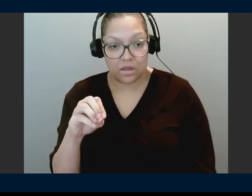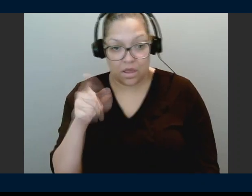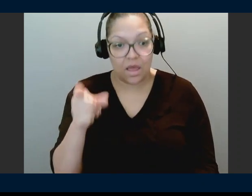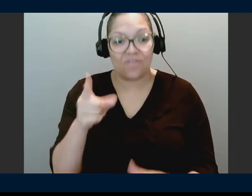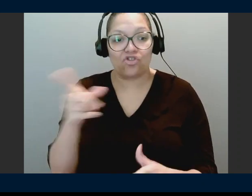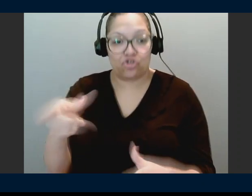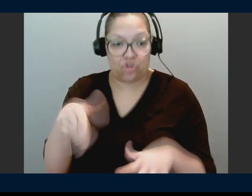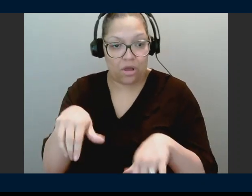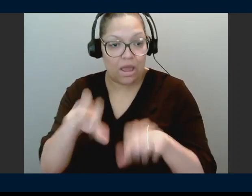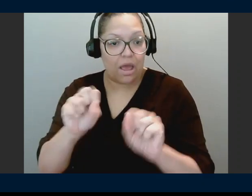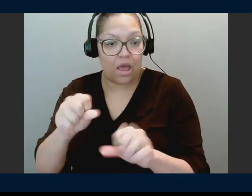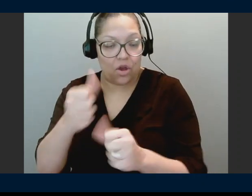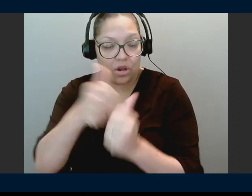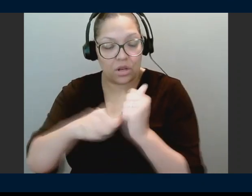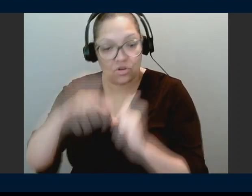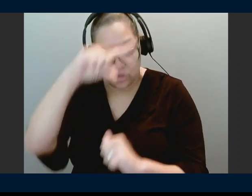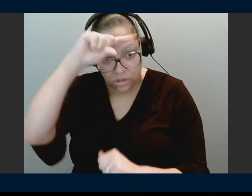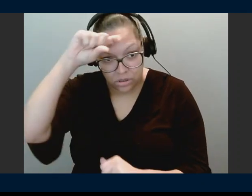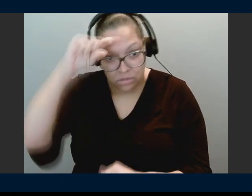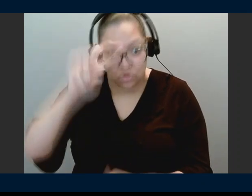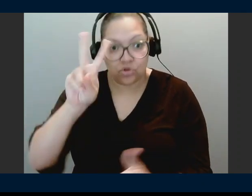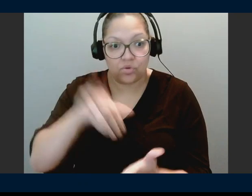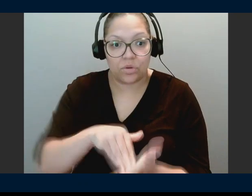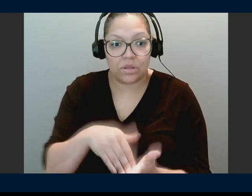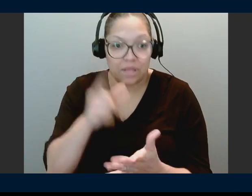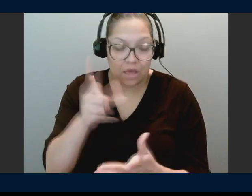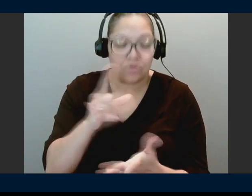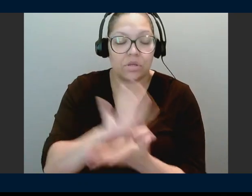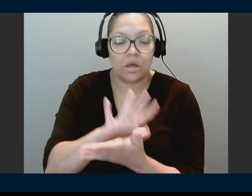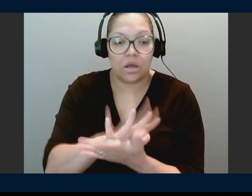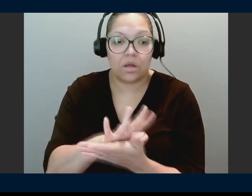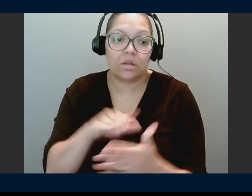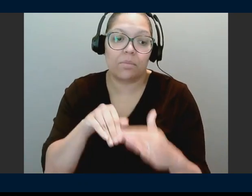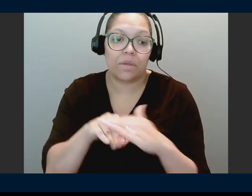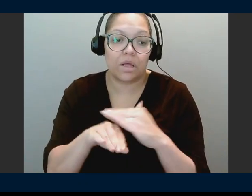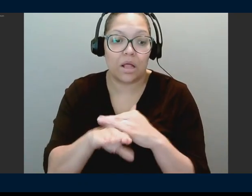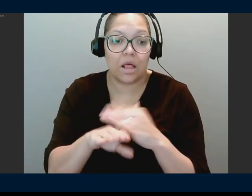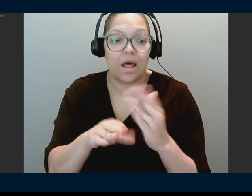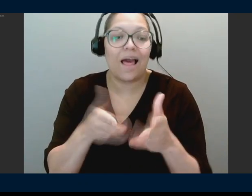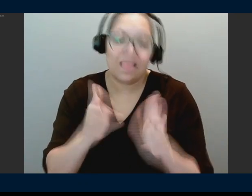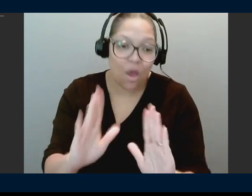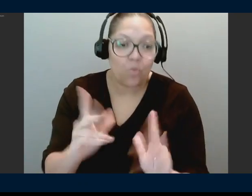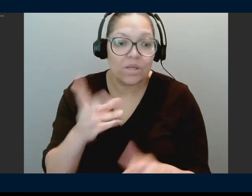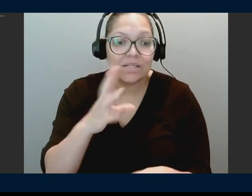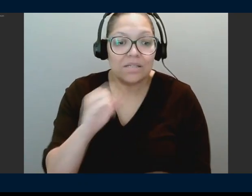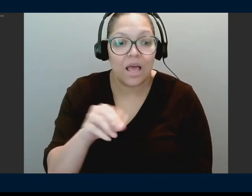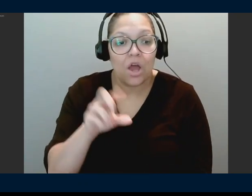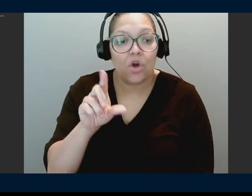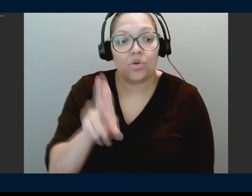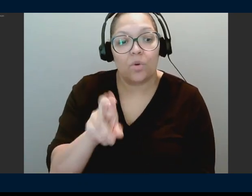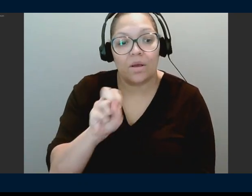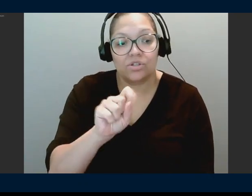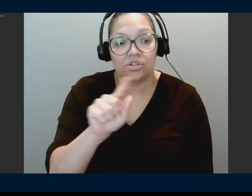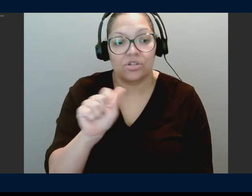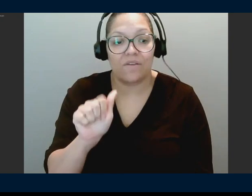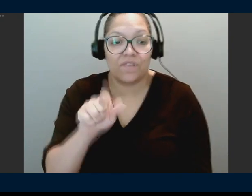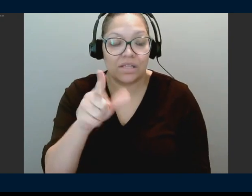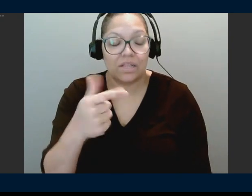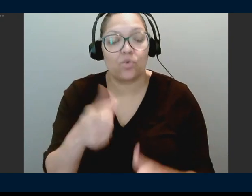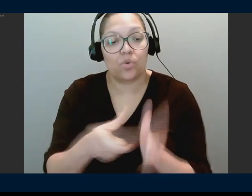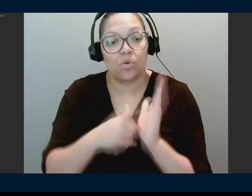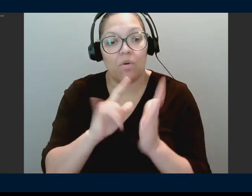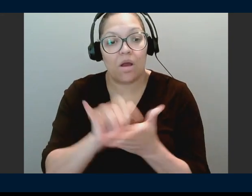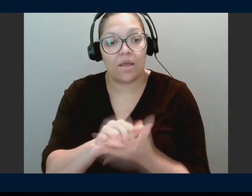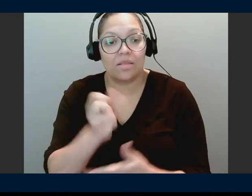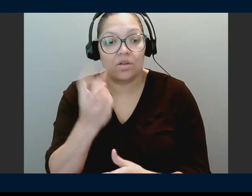each summer. $2,000 annual academic allowance. The SSGF requires 1 12-week on-site practicum at one of our DOE